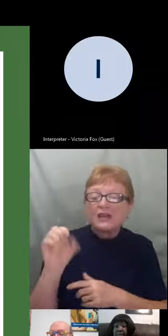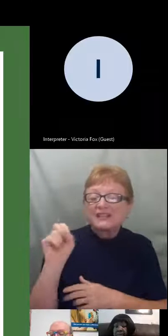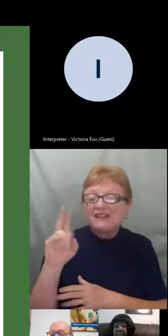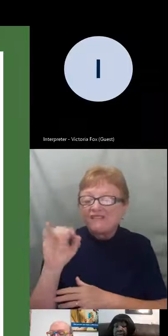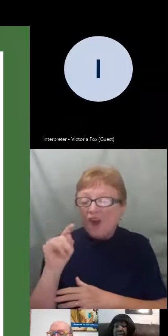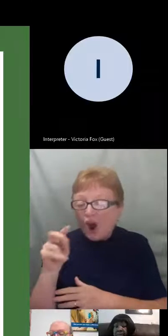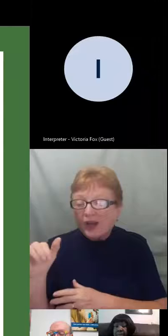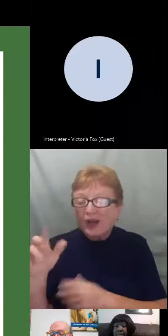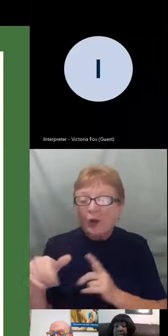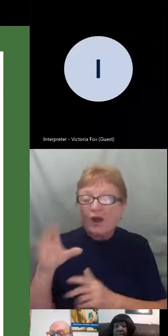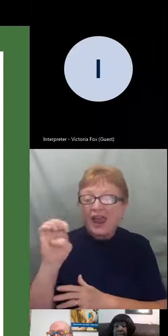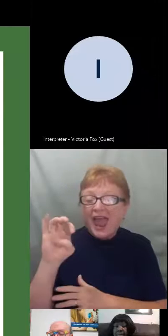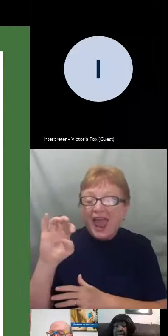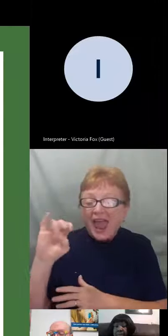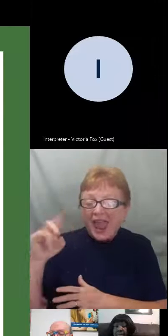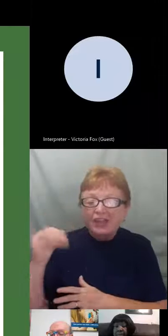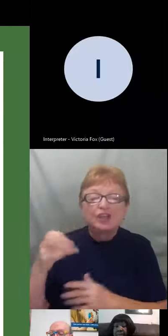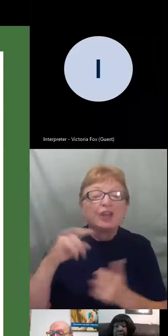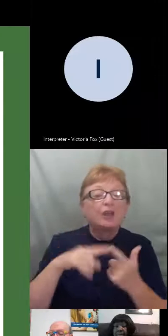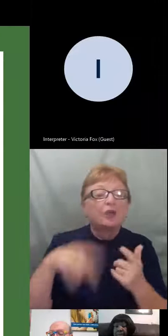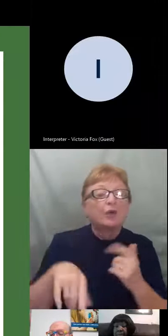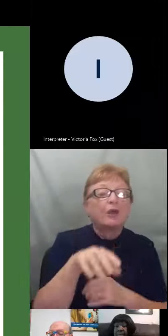browser